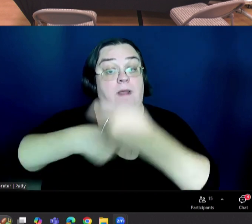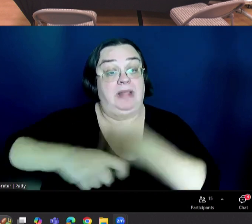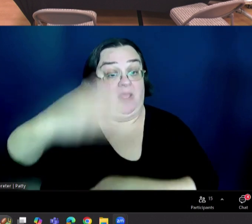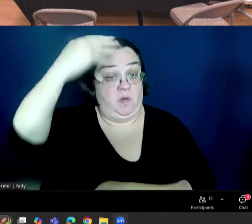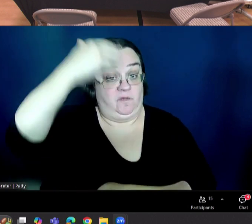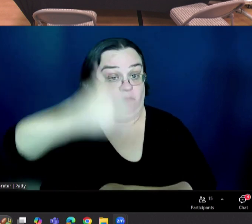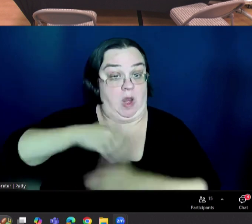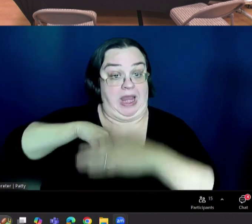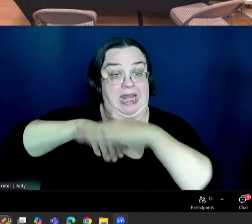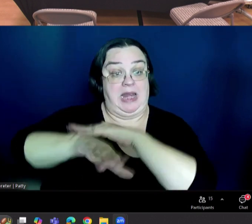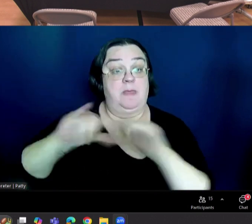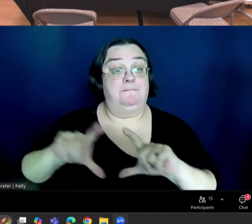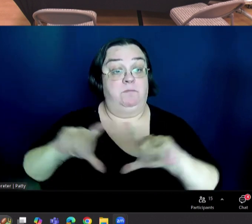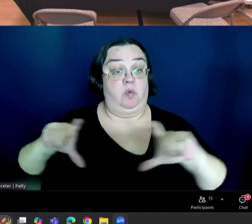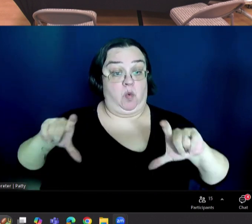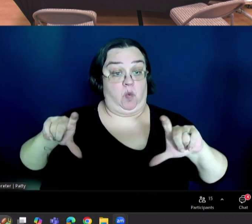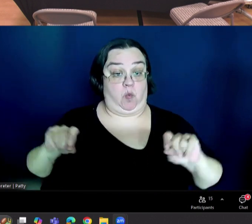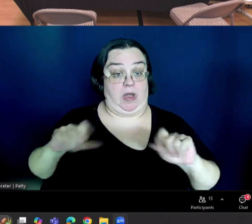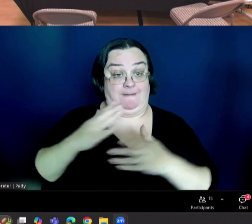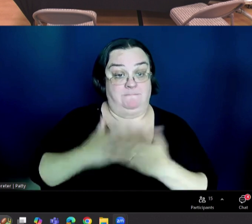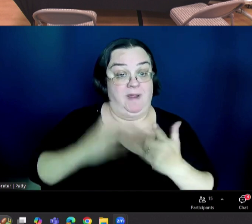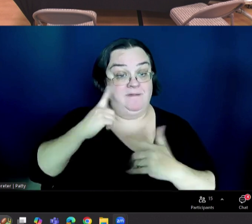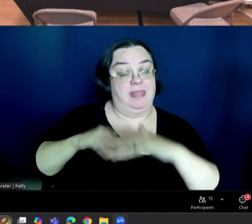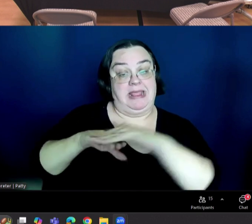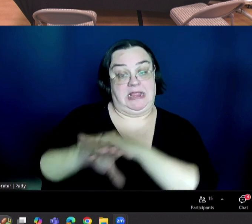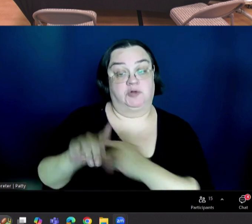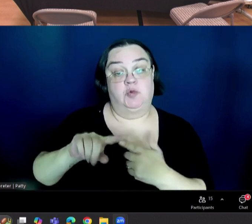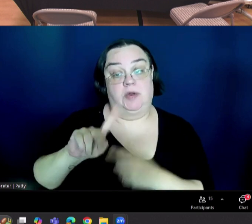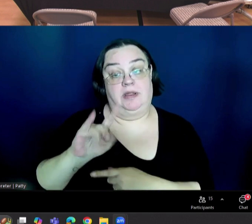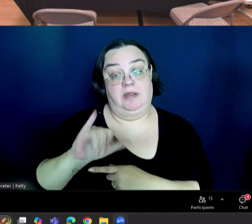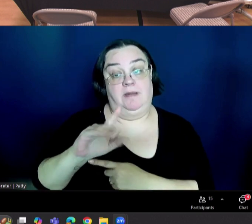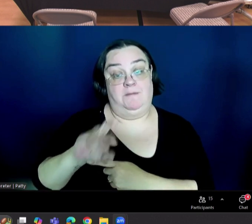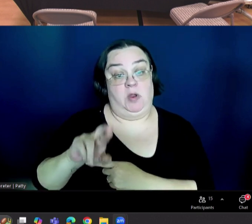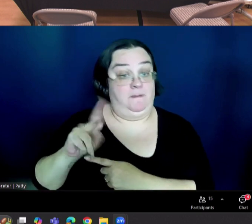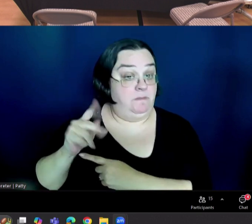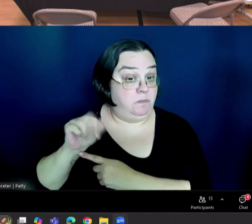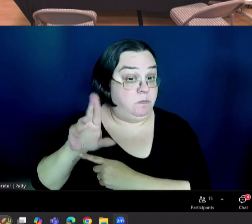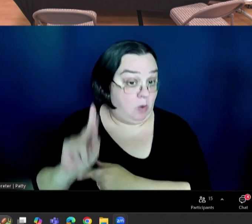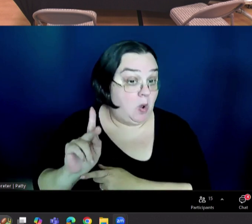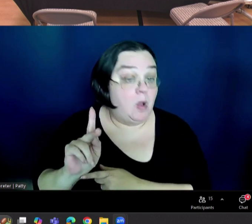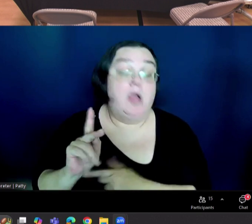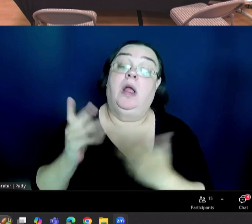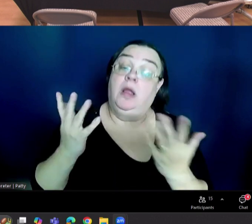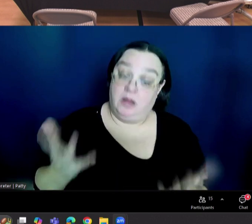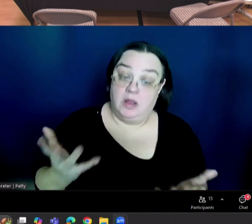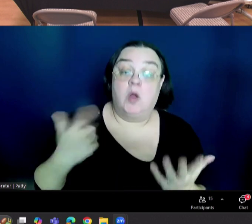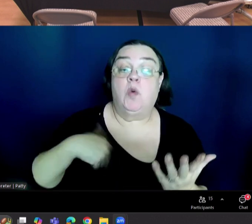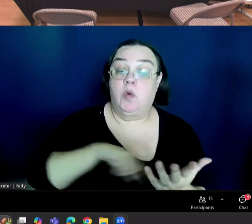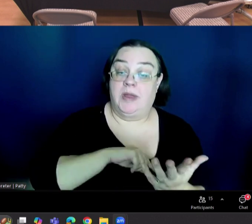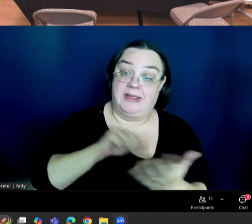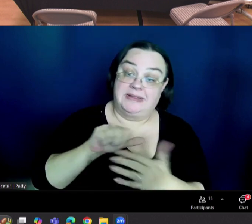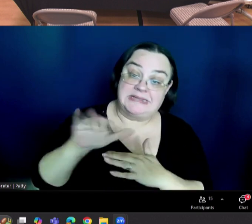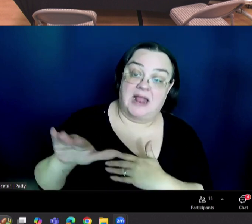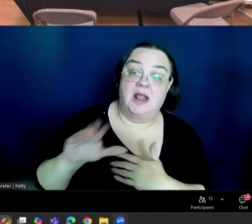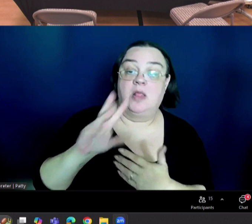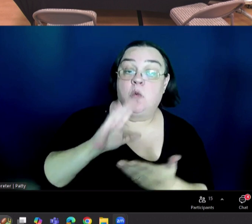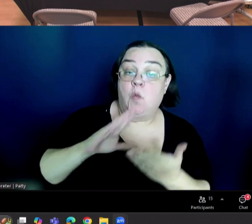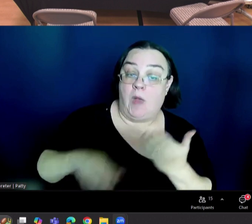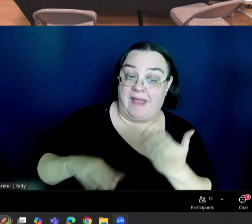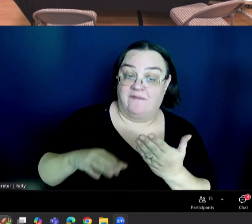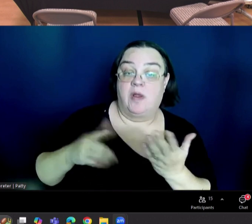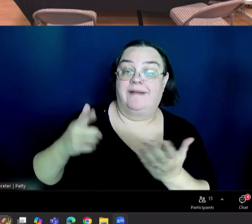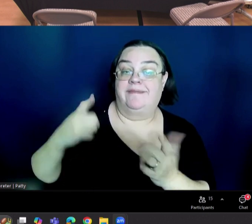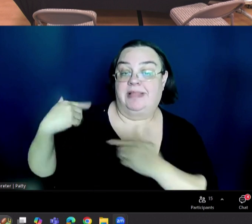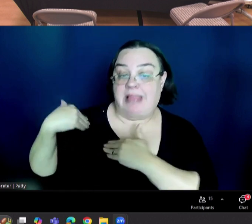the brick portion of the entrance of Kilmer Park. So We've sent over the waiver of liability forms for